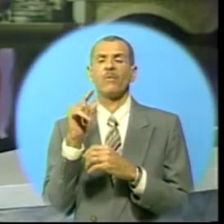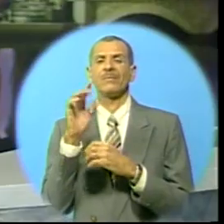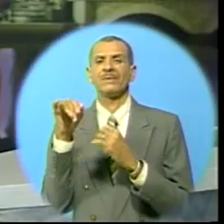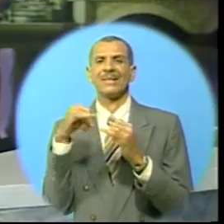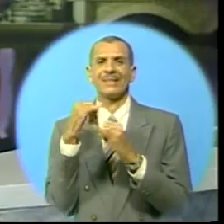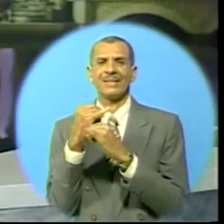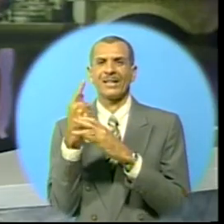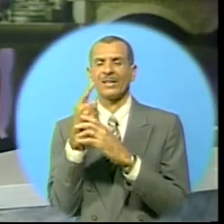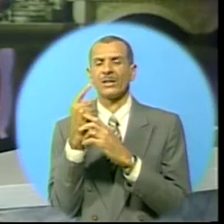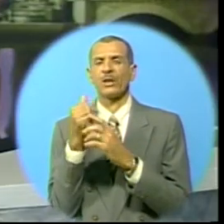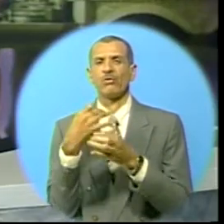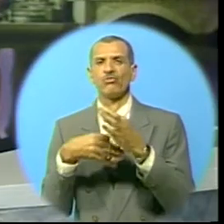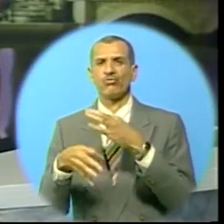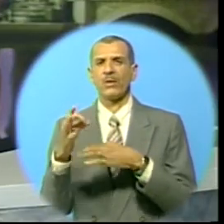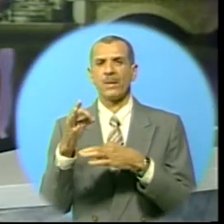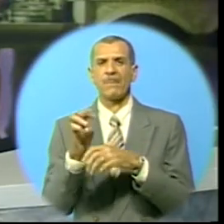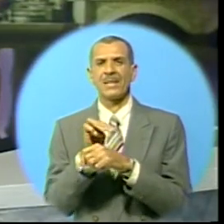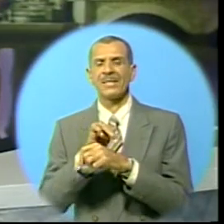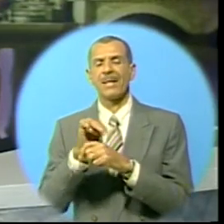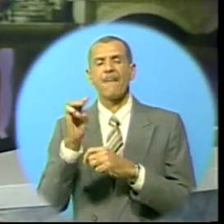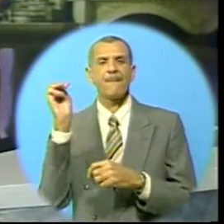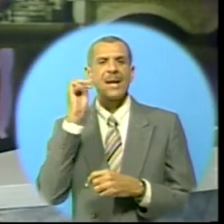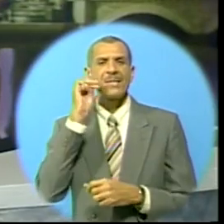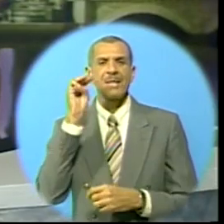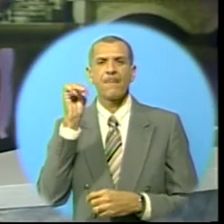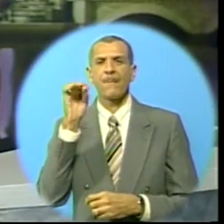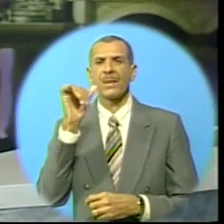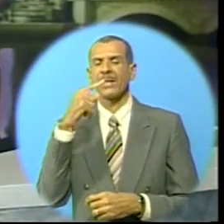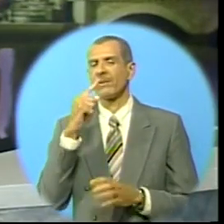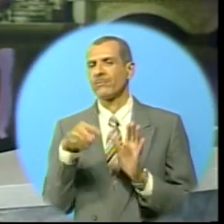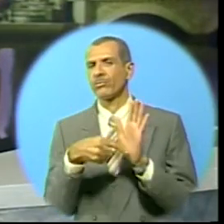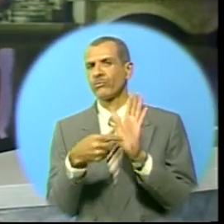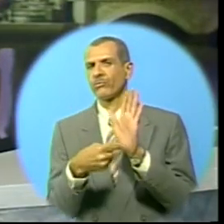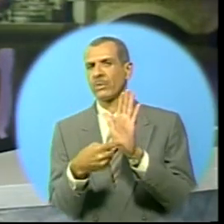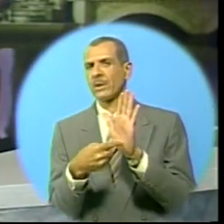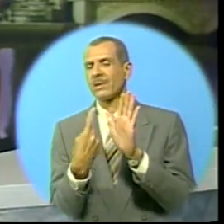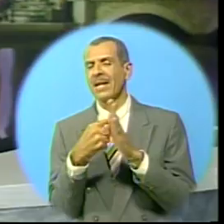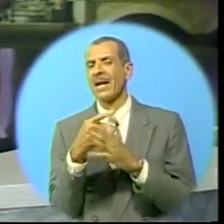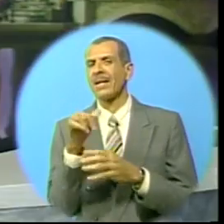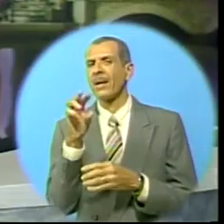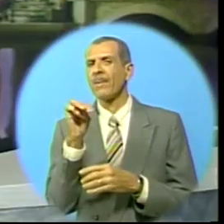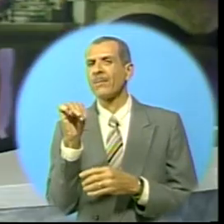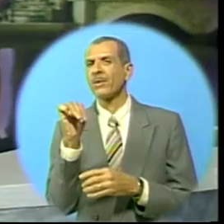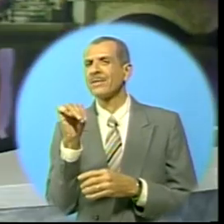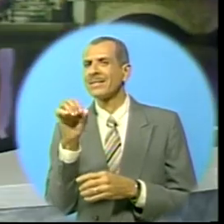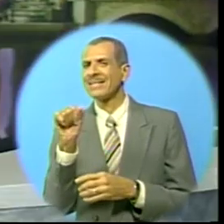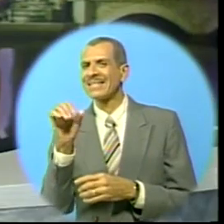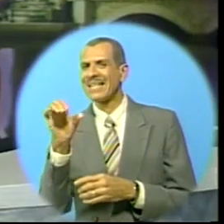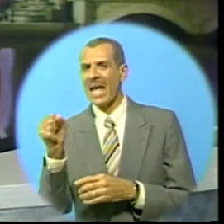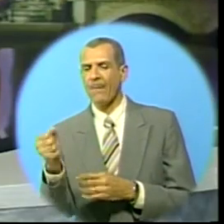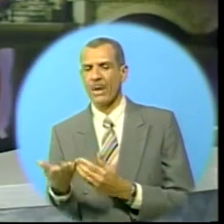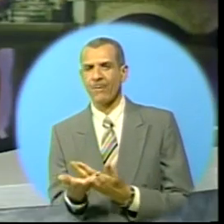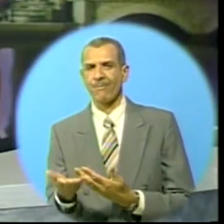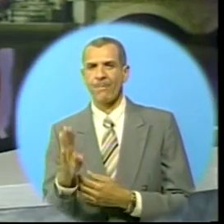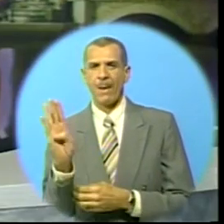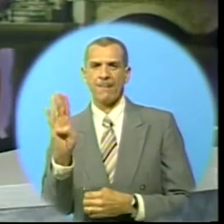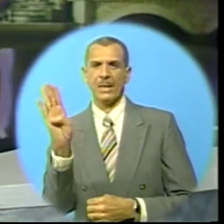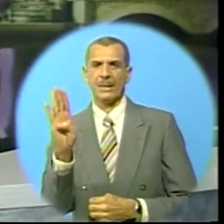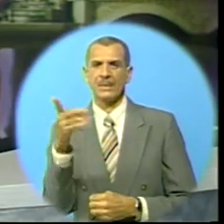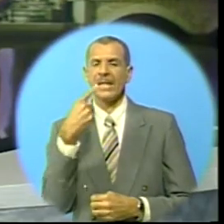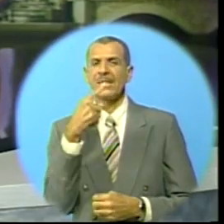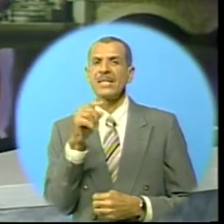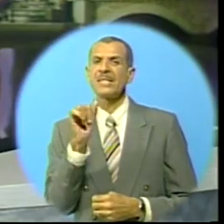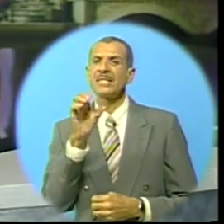Foreign Trade Minister Senator Maxine McLean has unveiled what appears to be an immigration scam here in Barbados. The